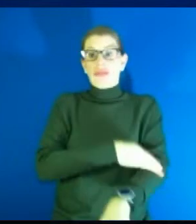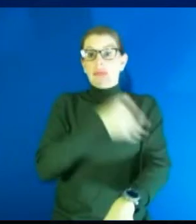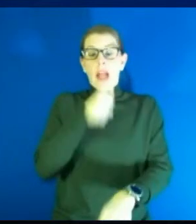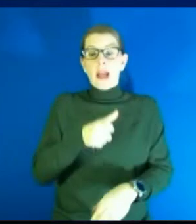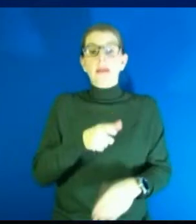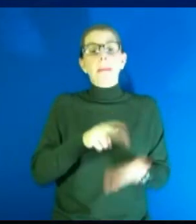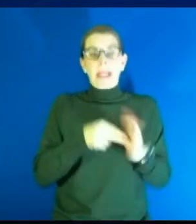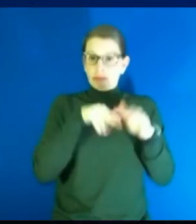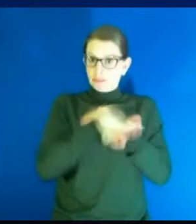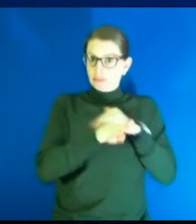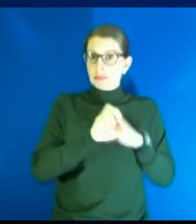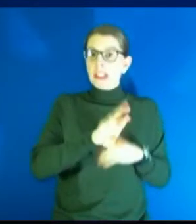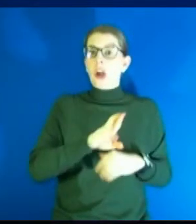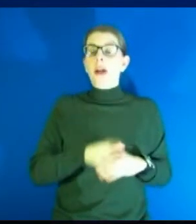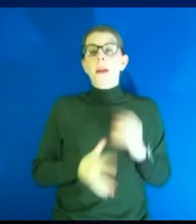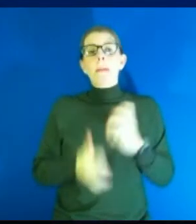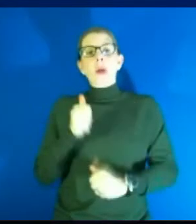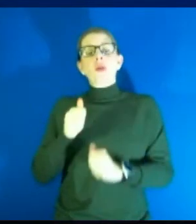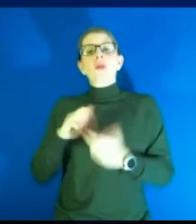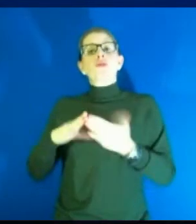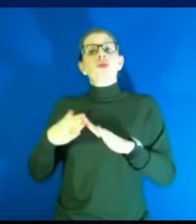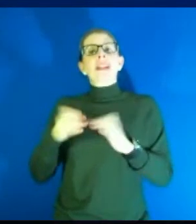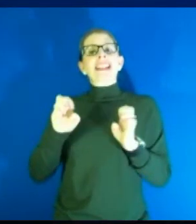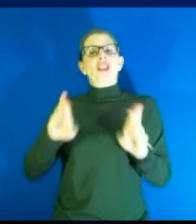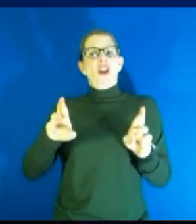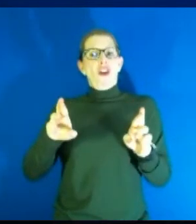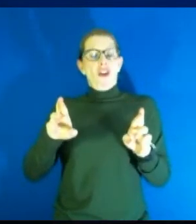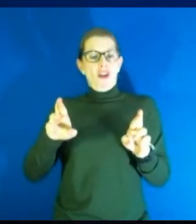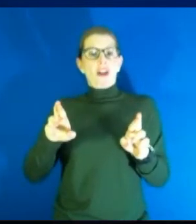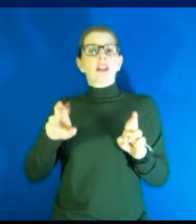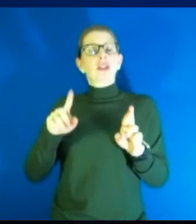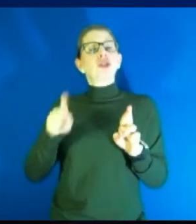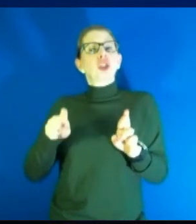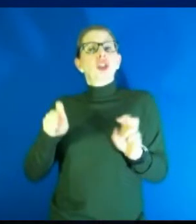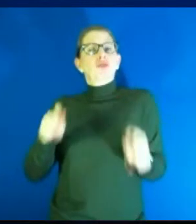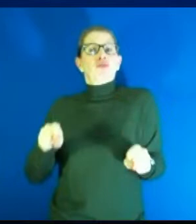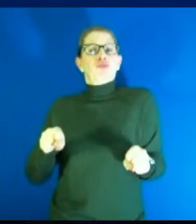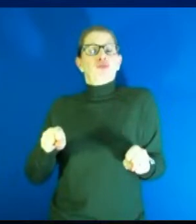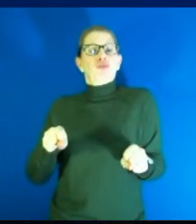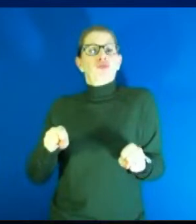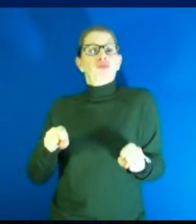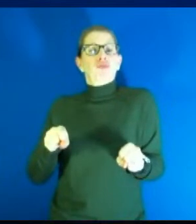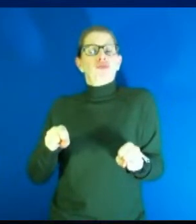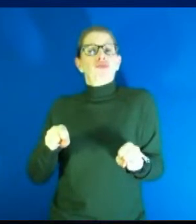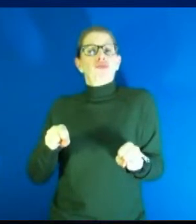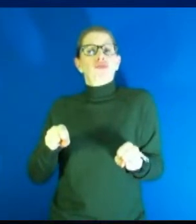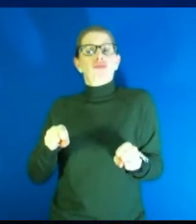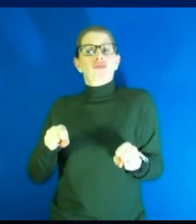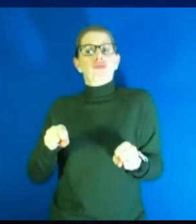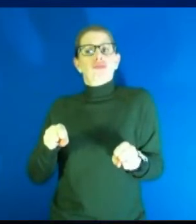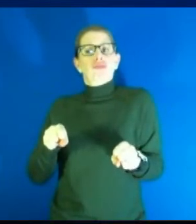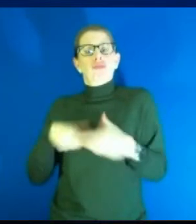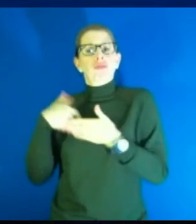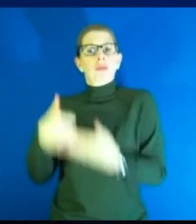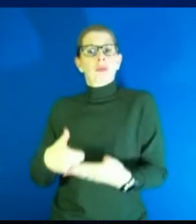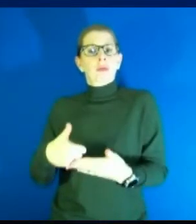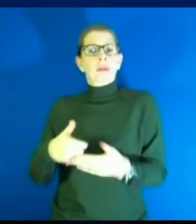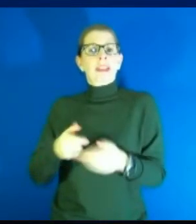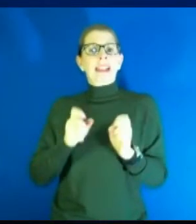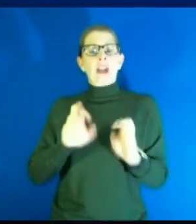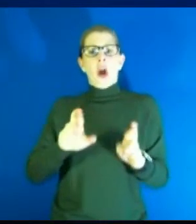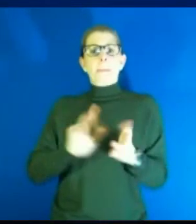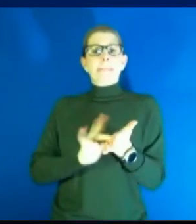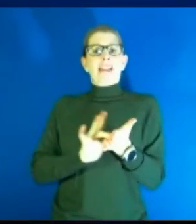said, most community ERs that you see should be able to cover a broad majority of emergency medical